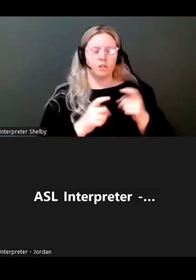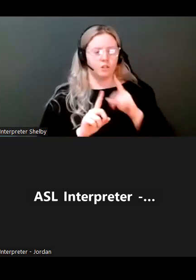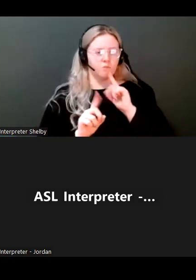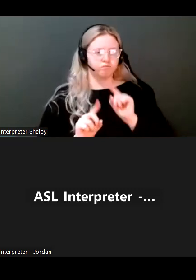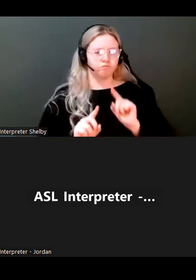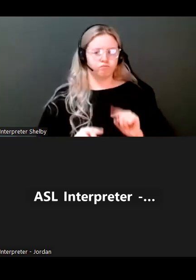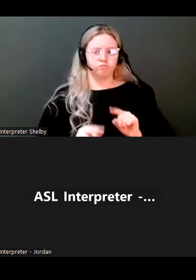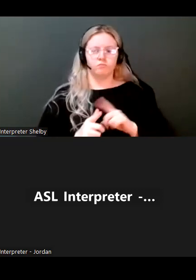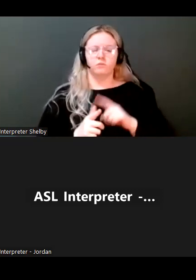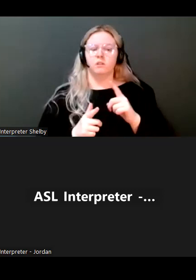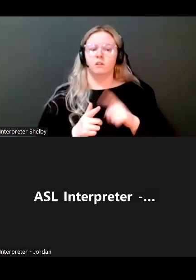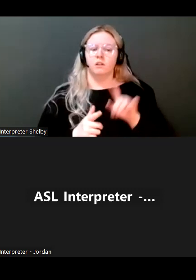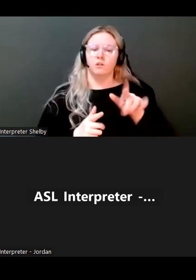through